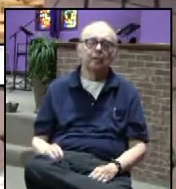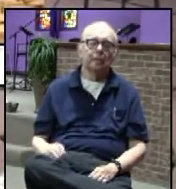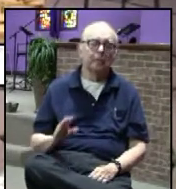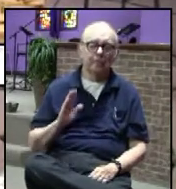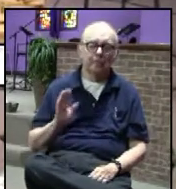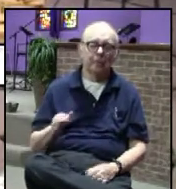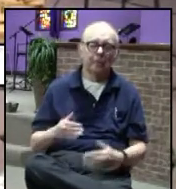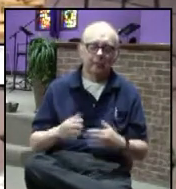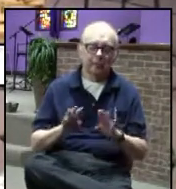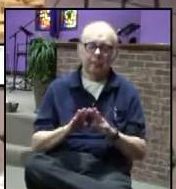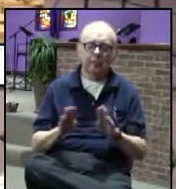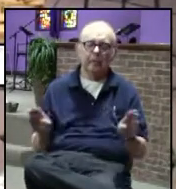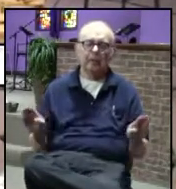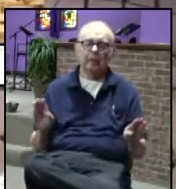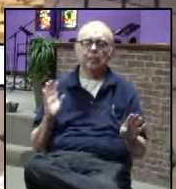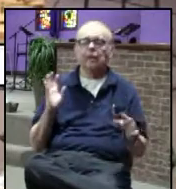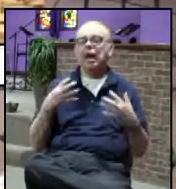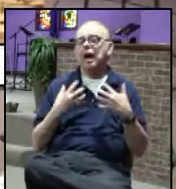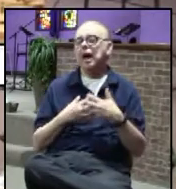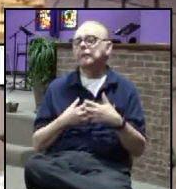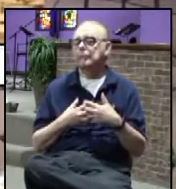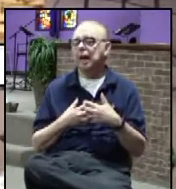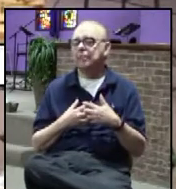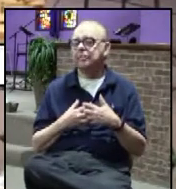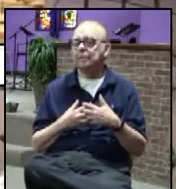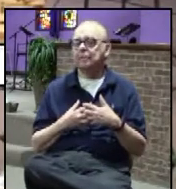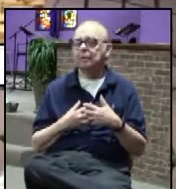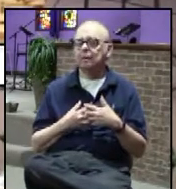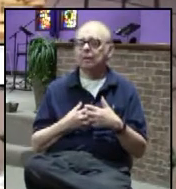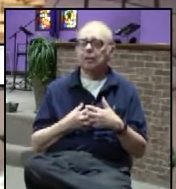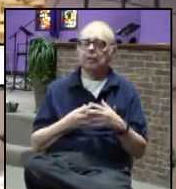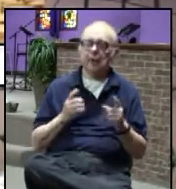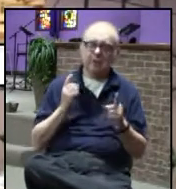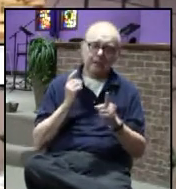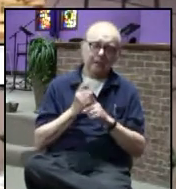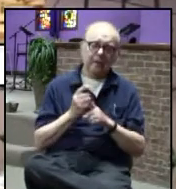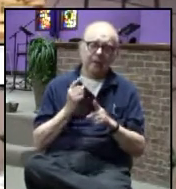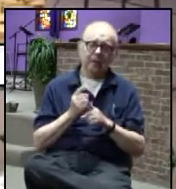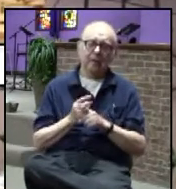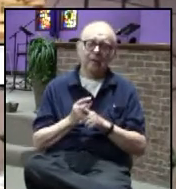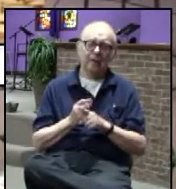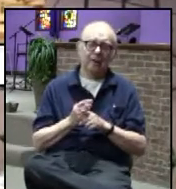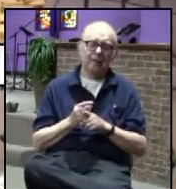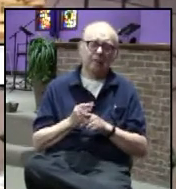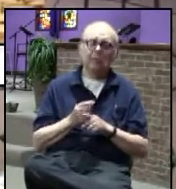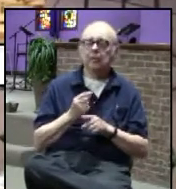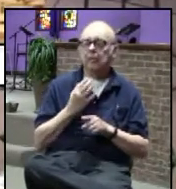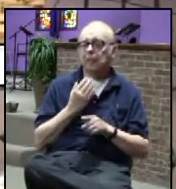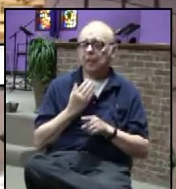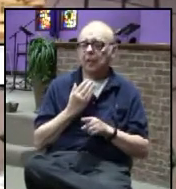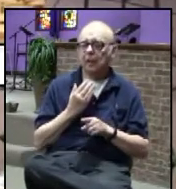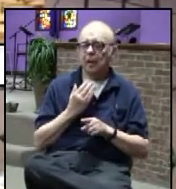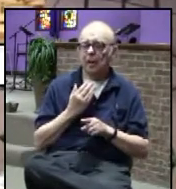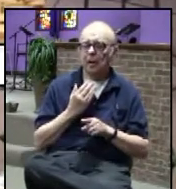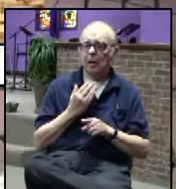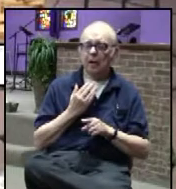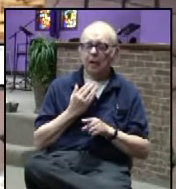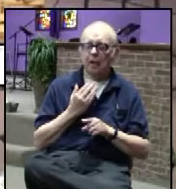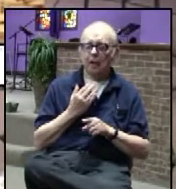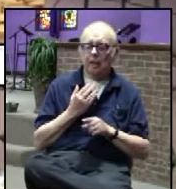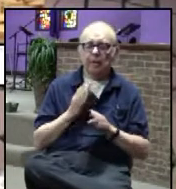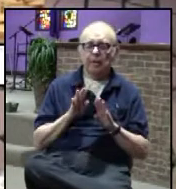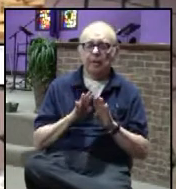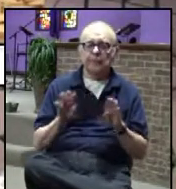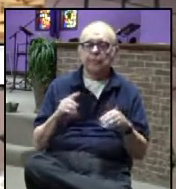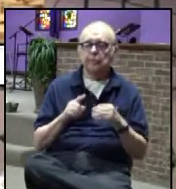Your fences have to match appropriately the color of the fence around the